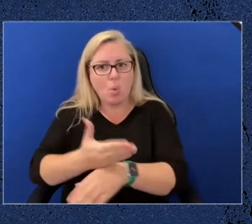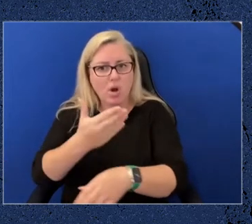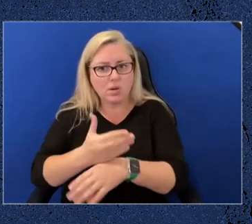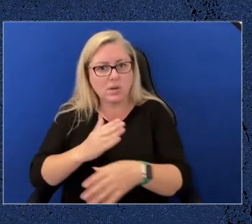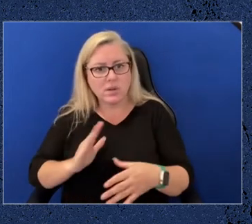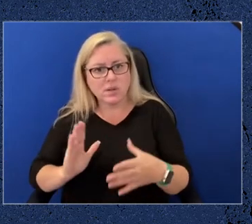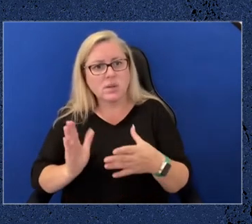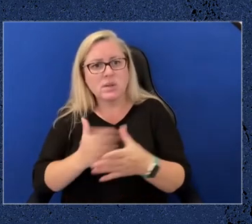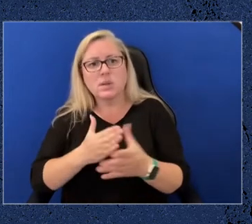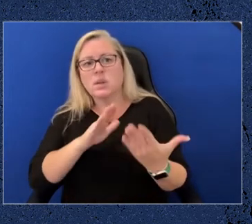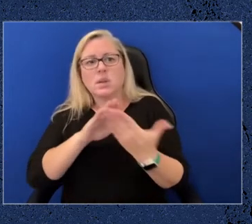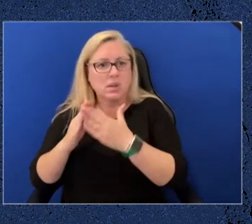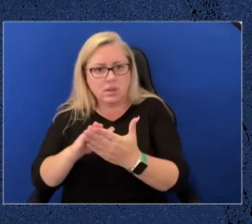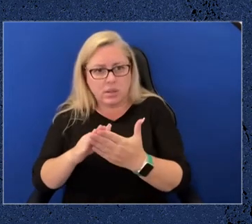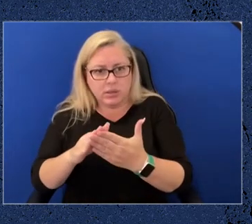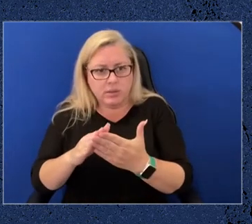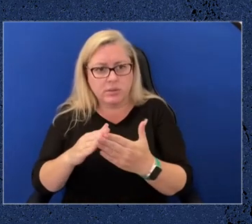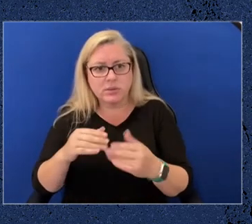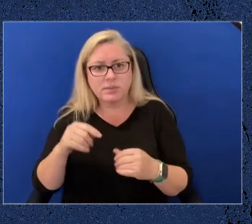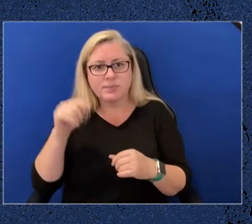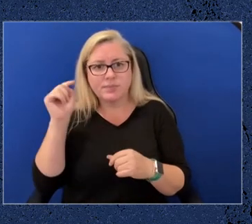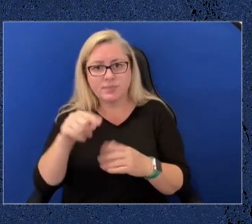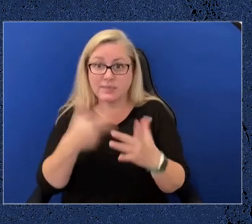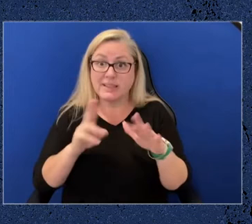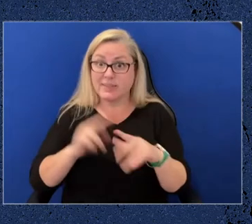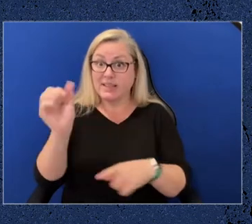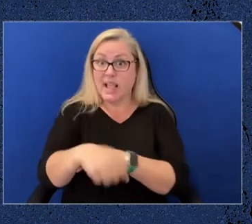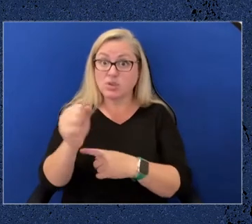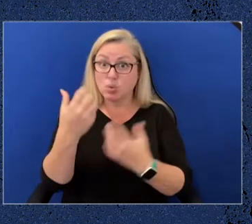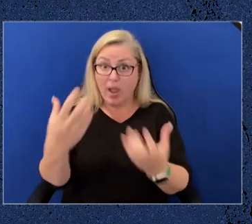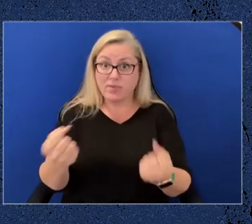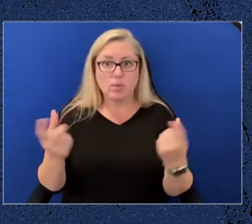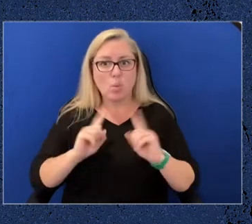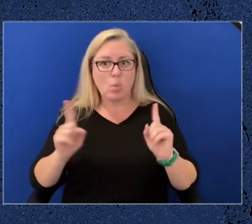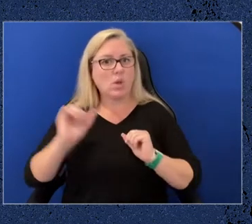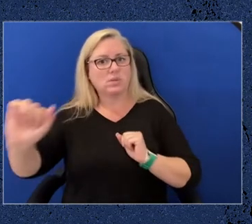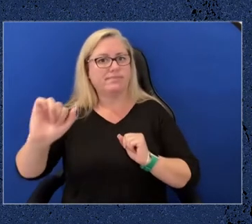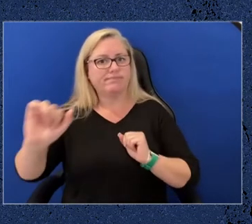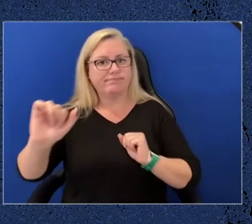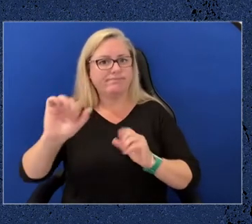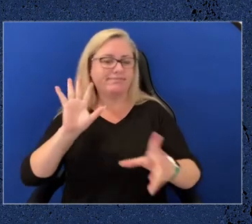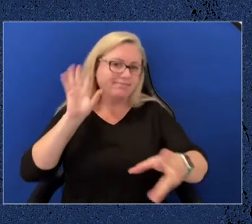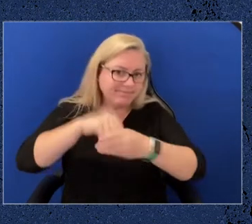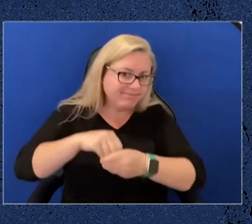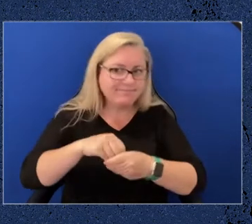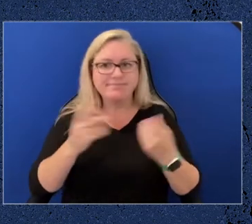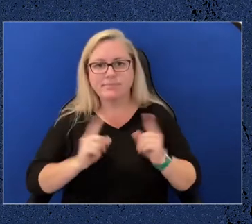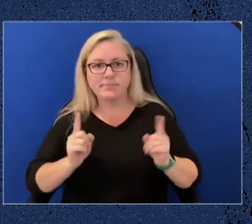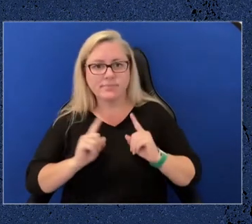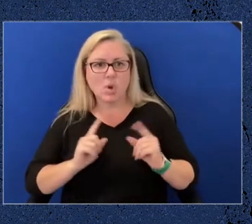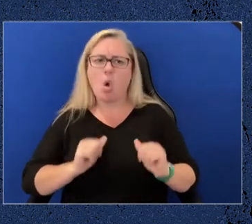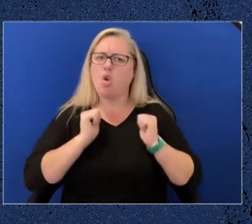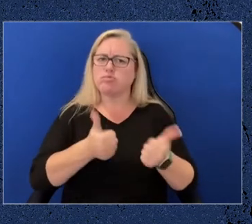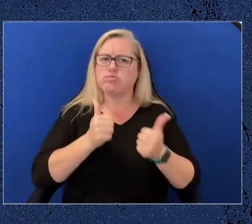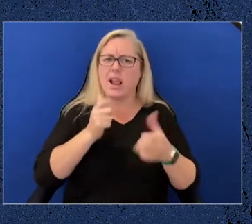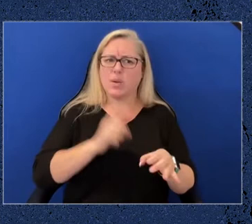Indigenous community, and if yes, what is their level of contribution? It's a great question. So